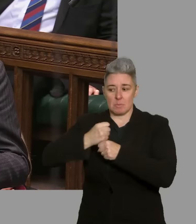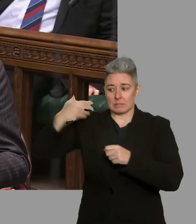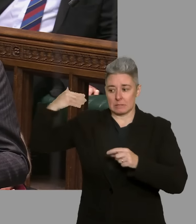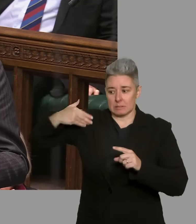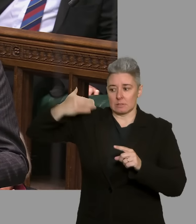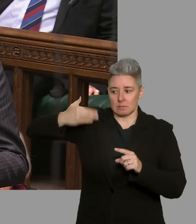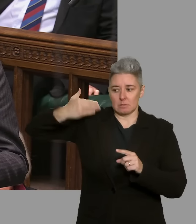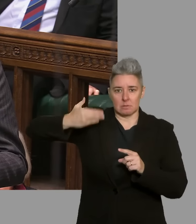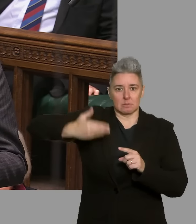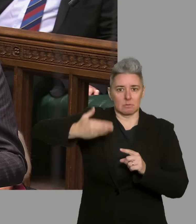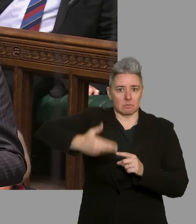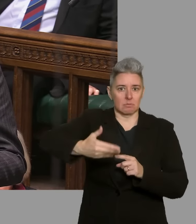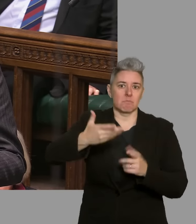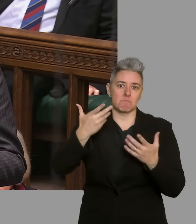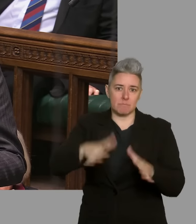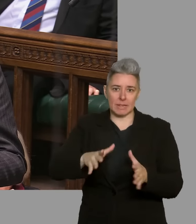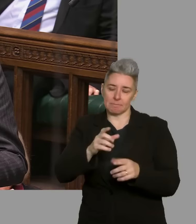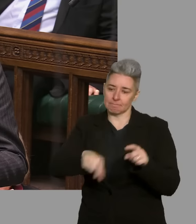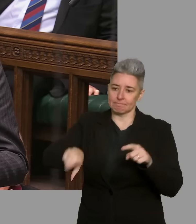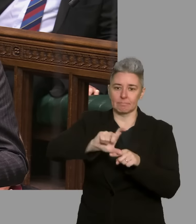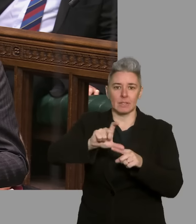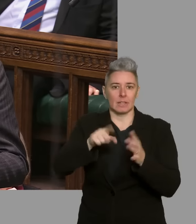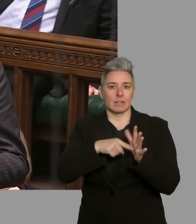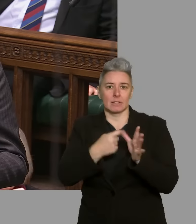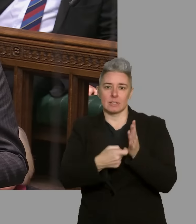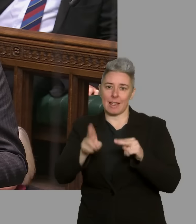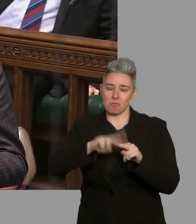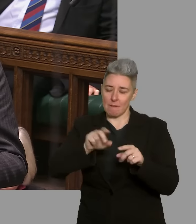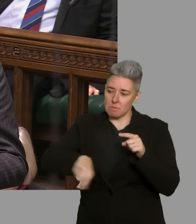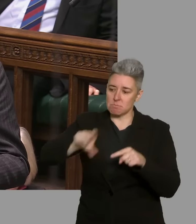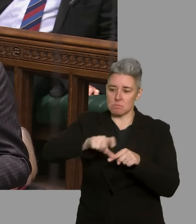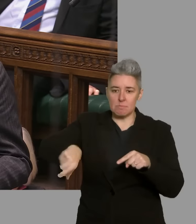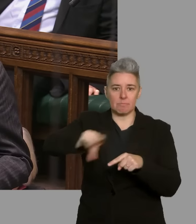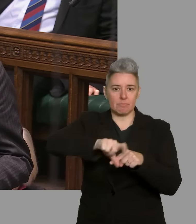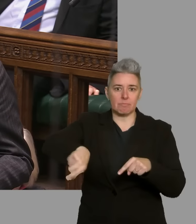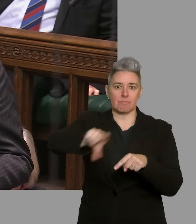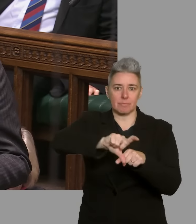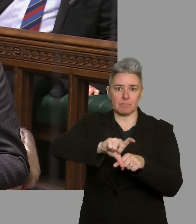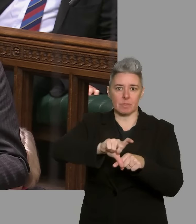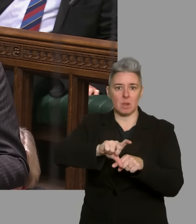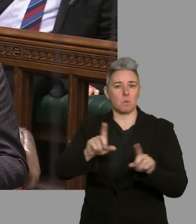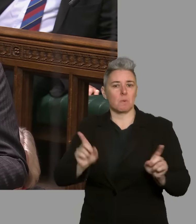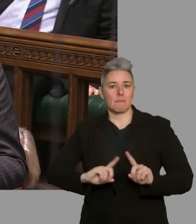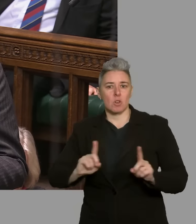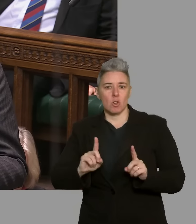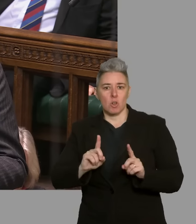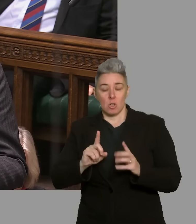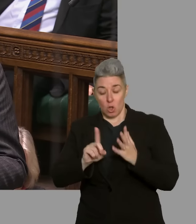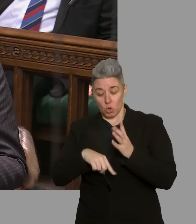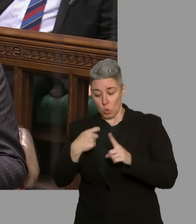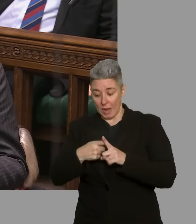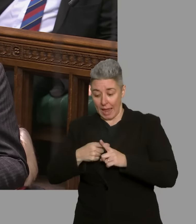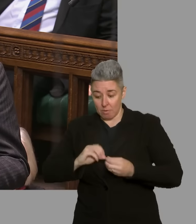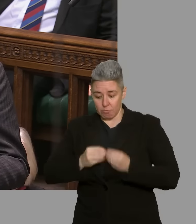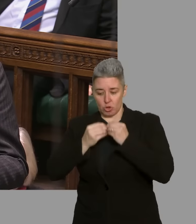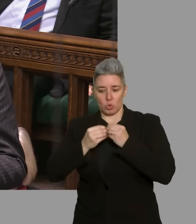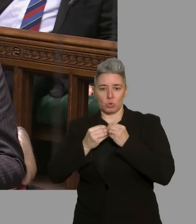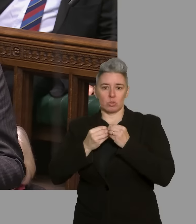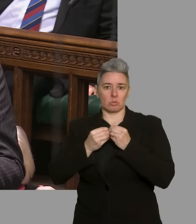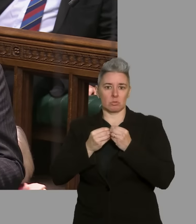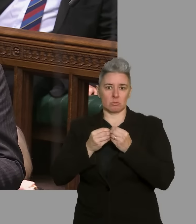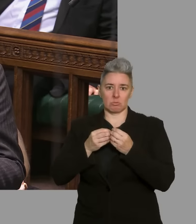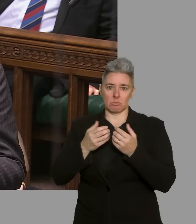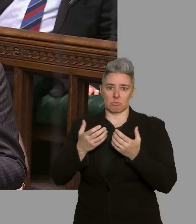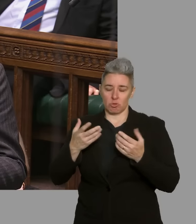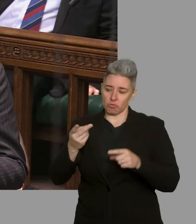UK-produced renewable electricity, but far less on imported carbon fuel mains gas. This